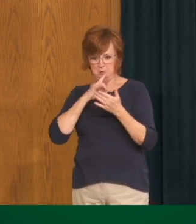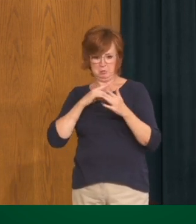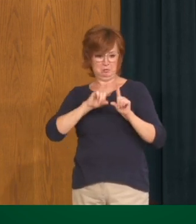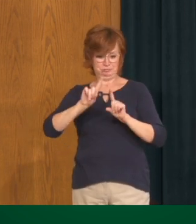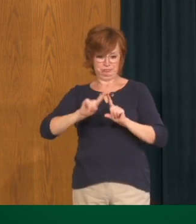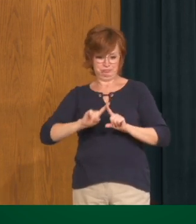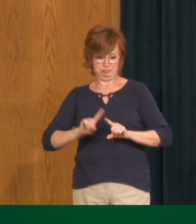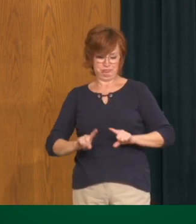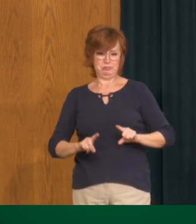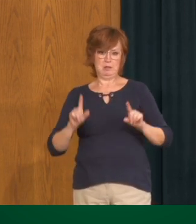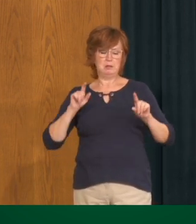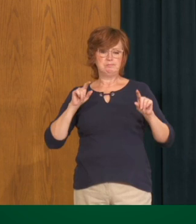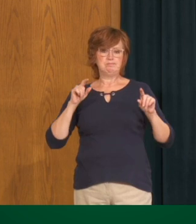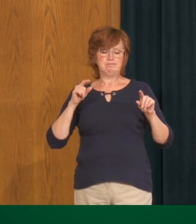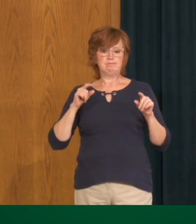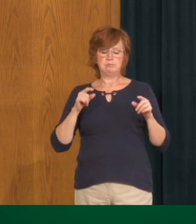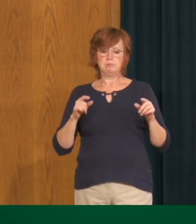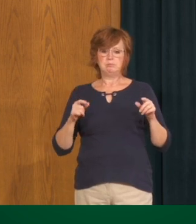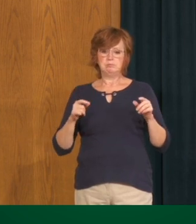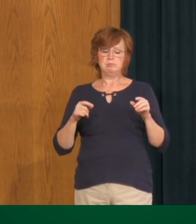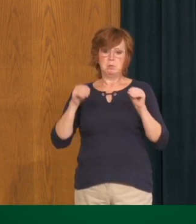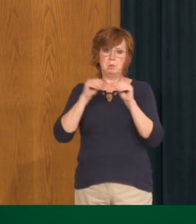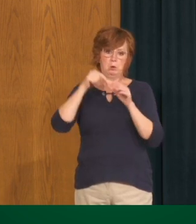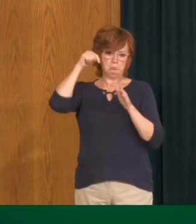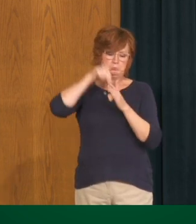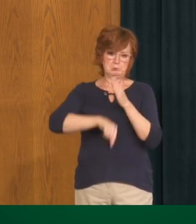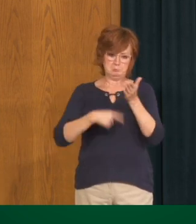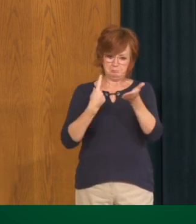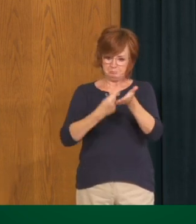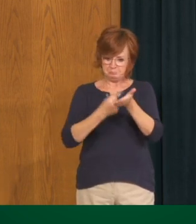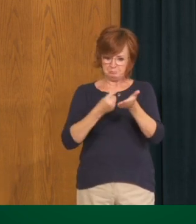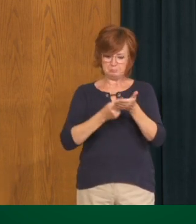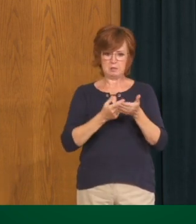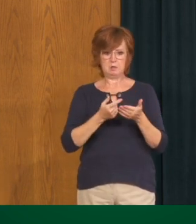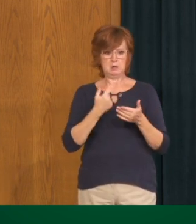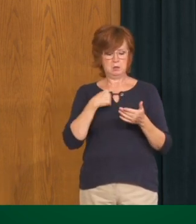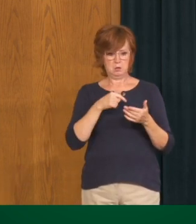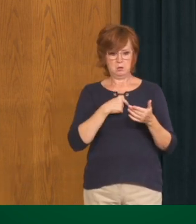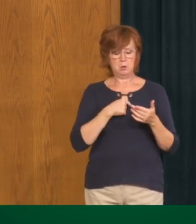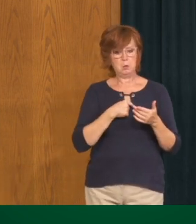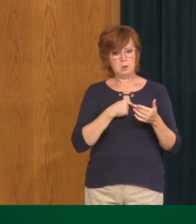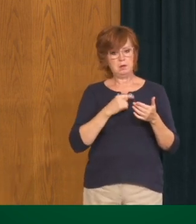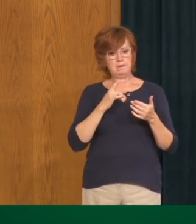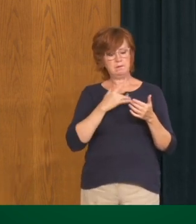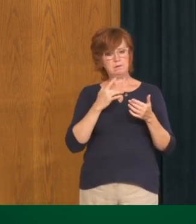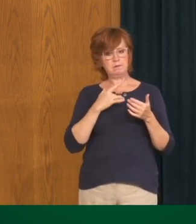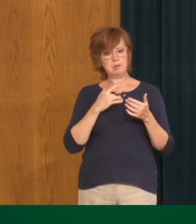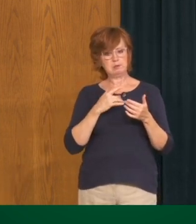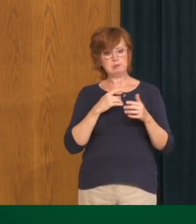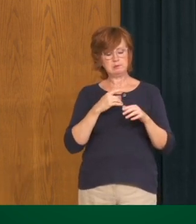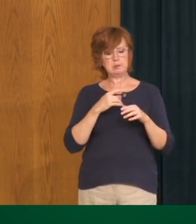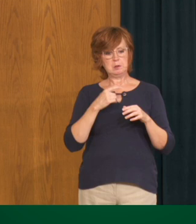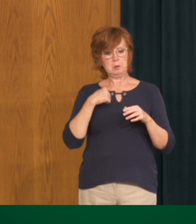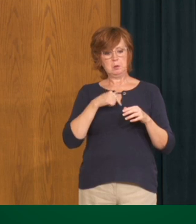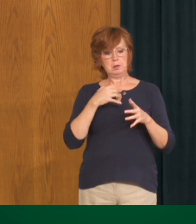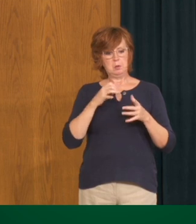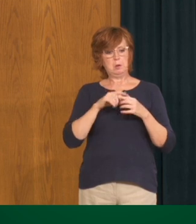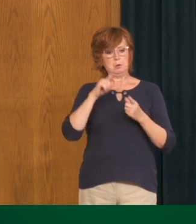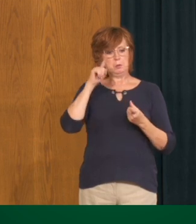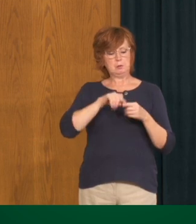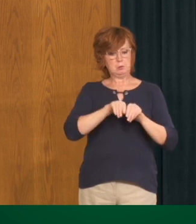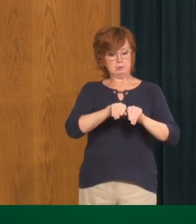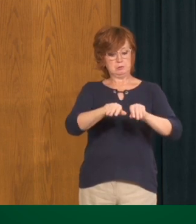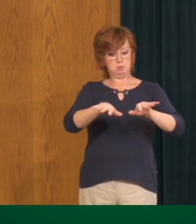and that has led to a further analysis of where we are in terms of our COVID transmission risk, and